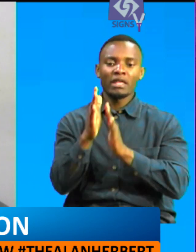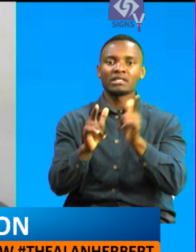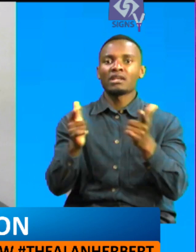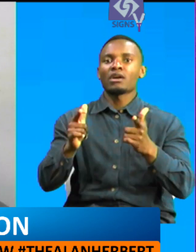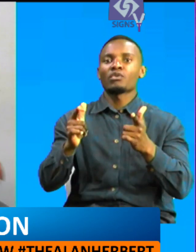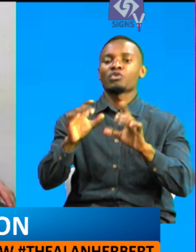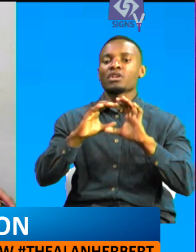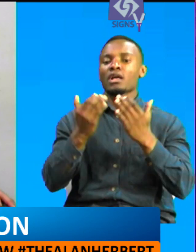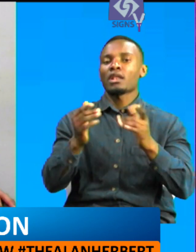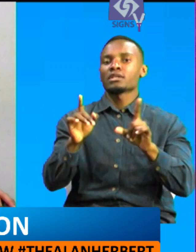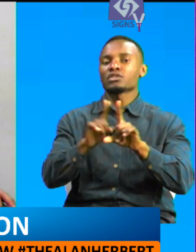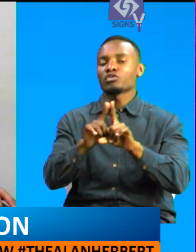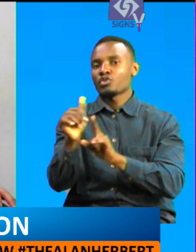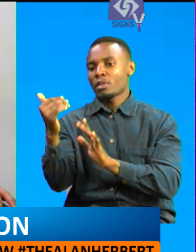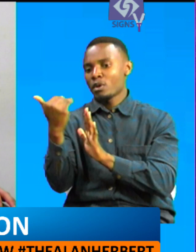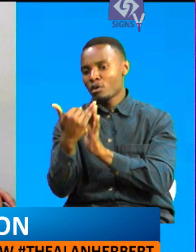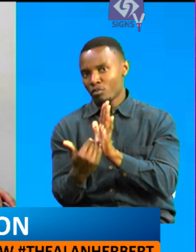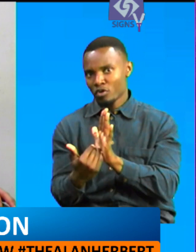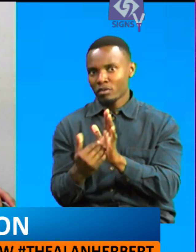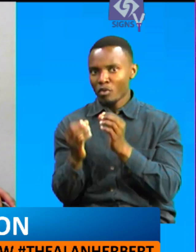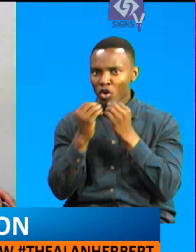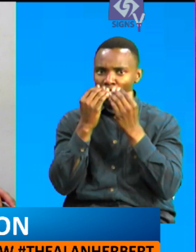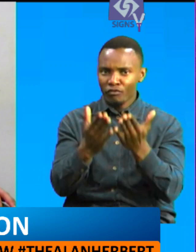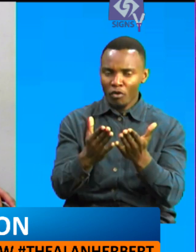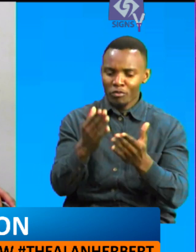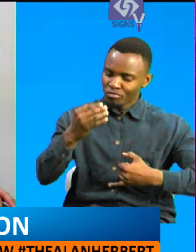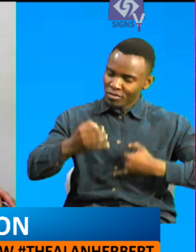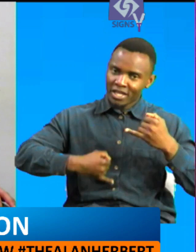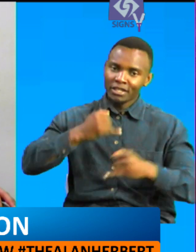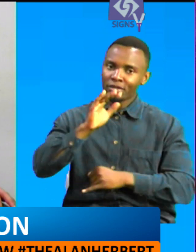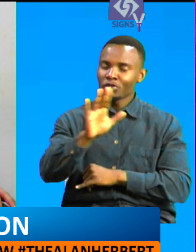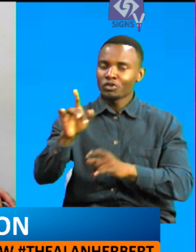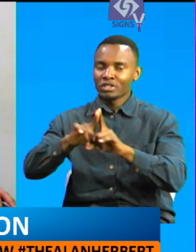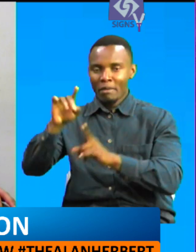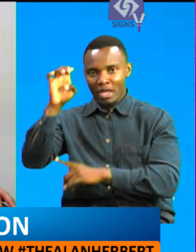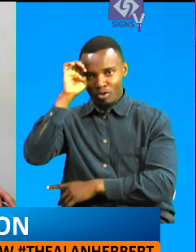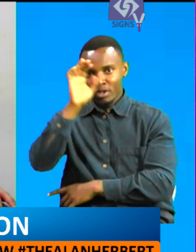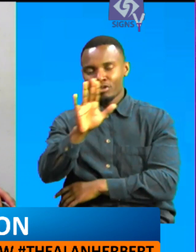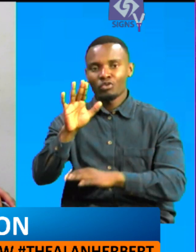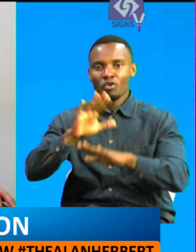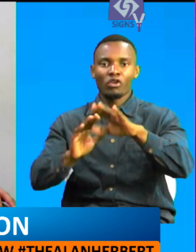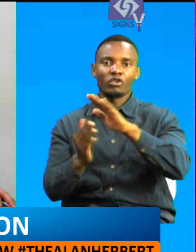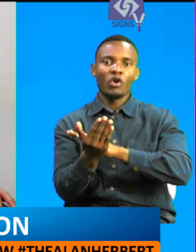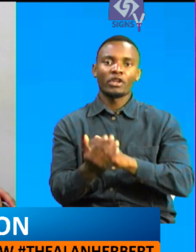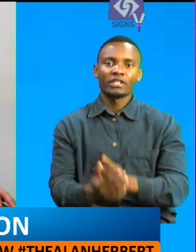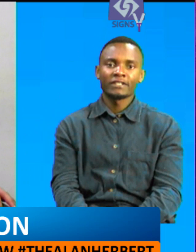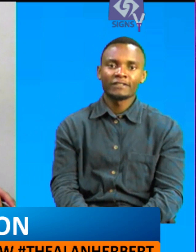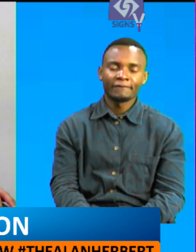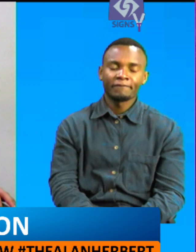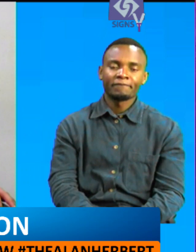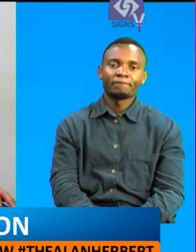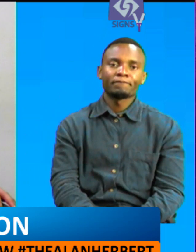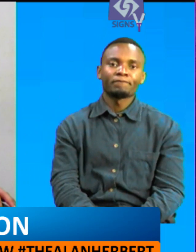language classes, but also there is more programming that is coming your way to keep you informed, entertained, and educated. Good morning.